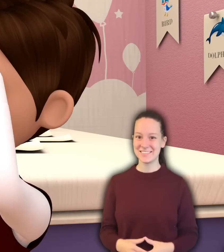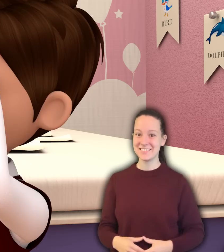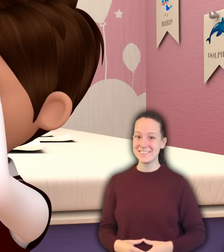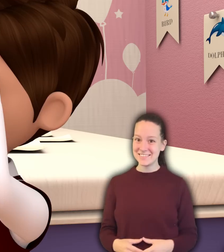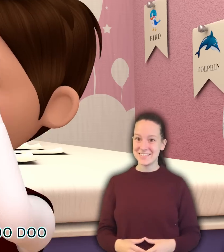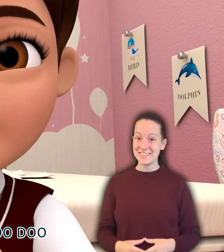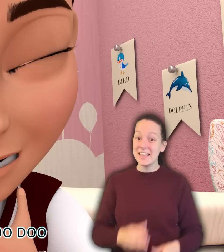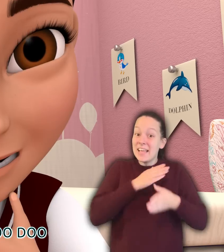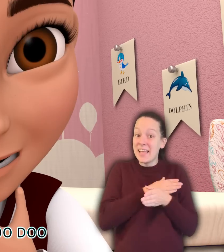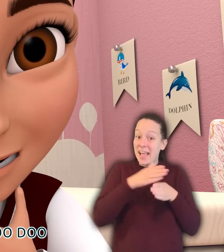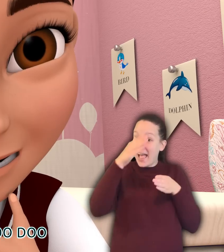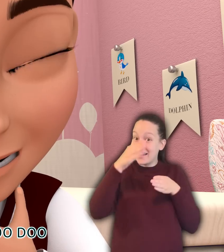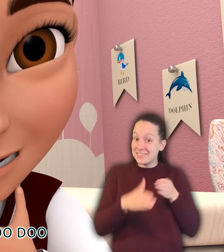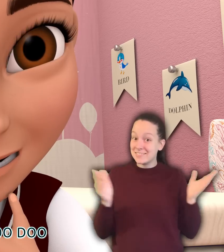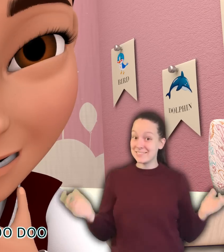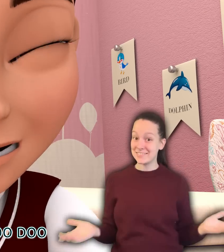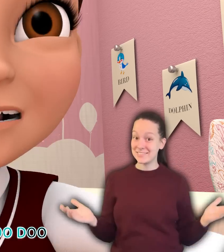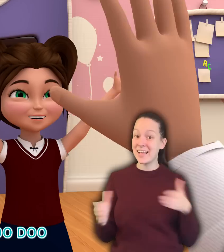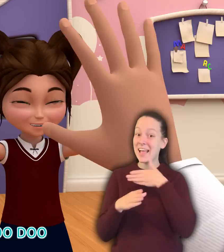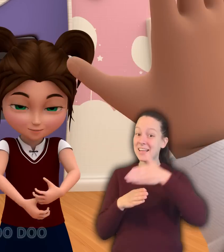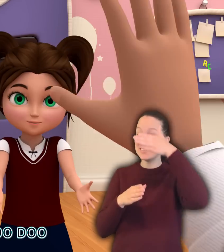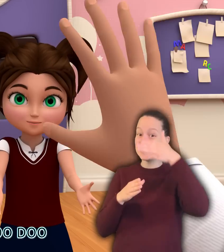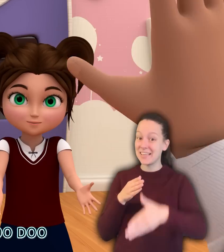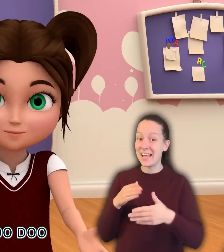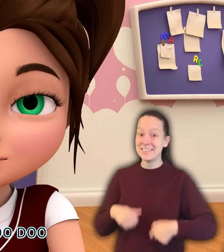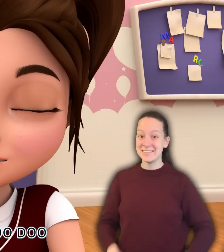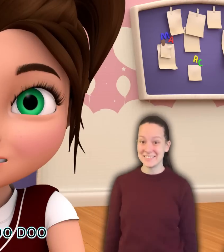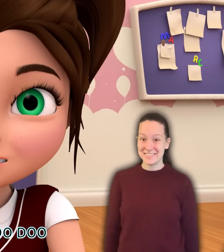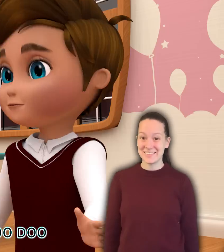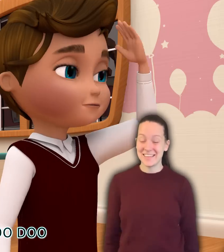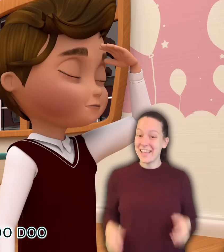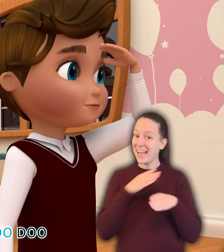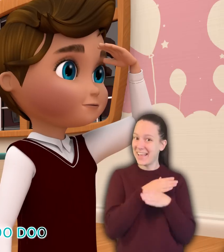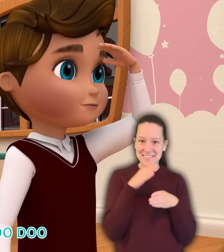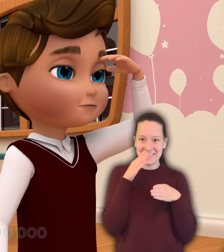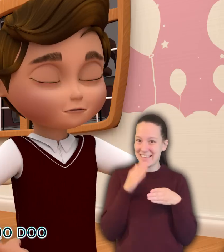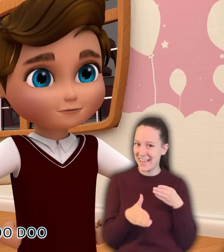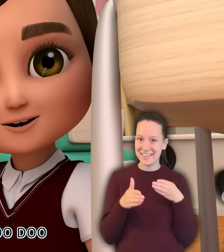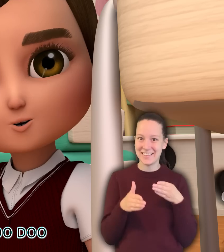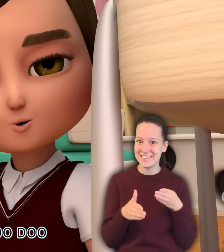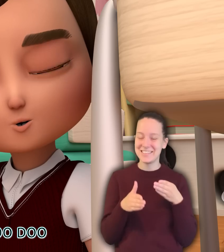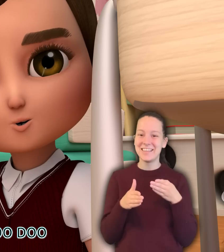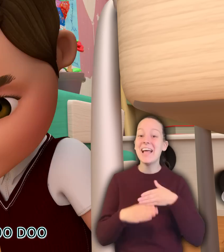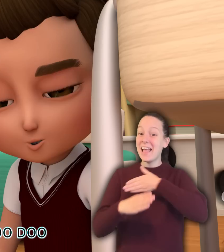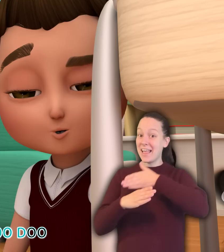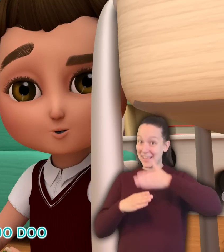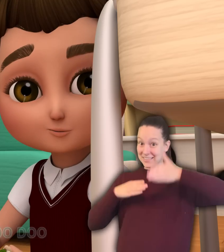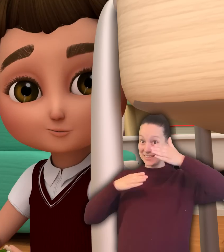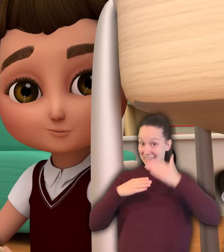end it's the end do it's the end do do it's the